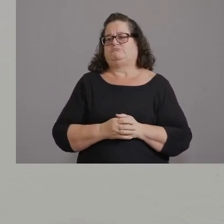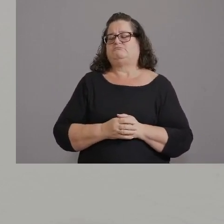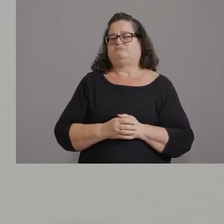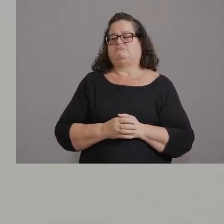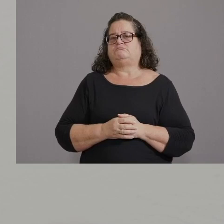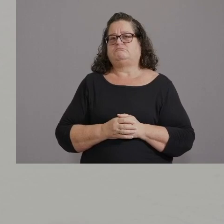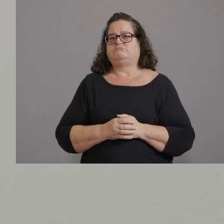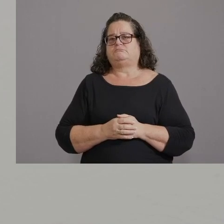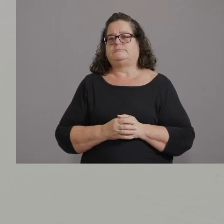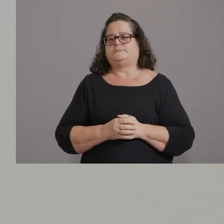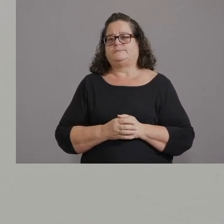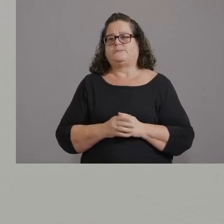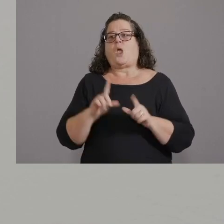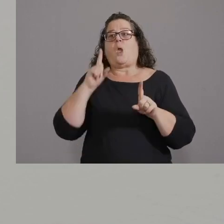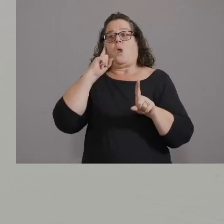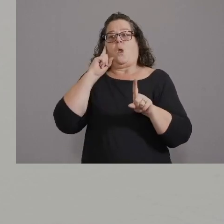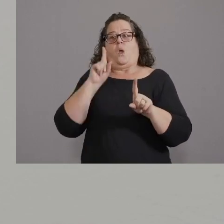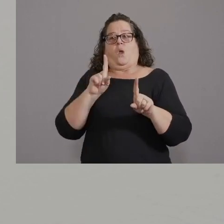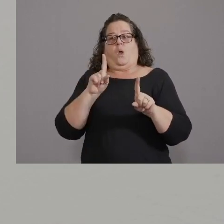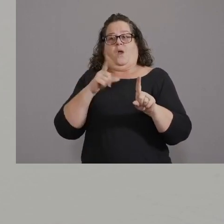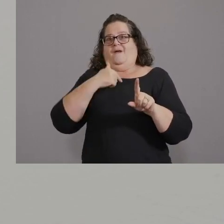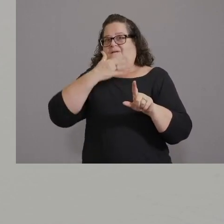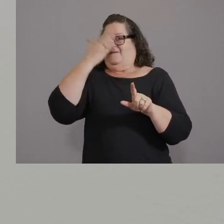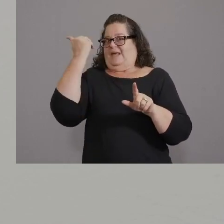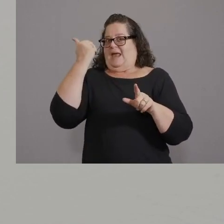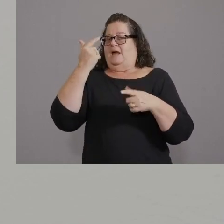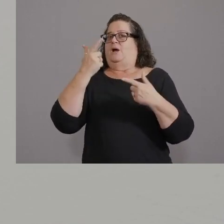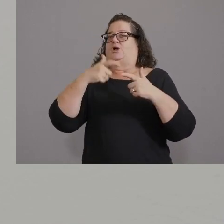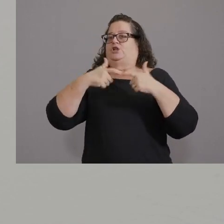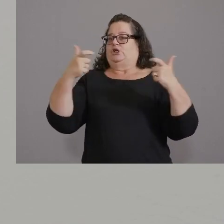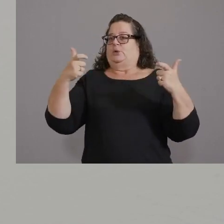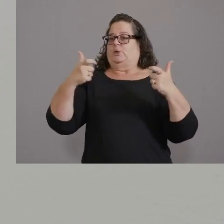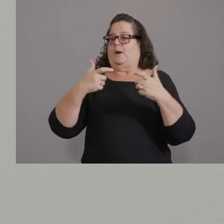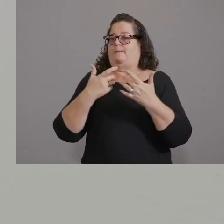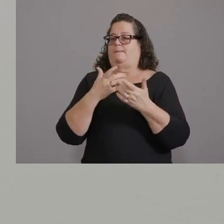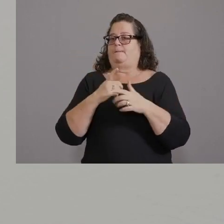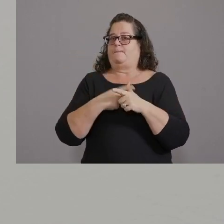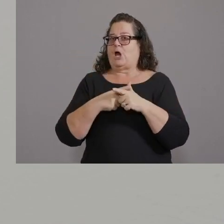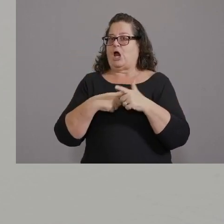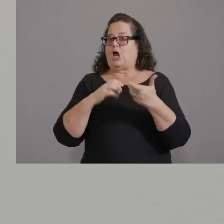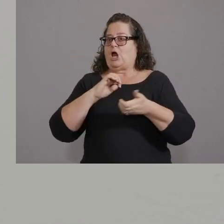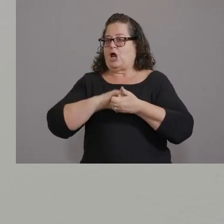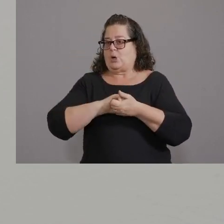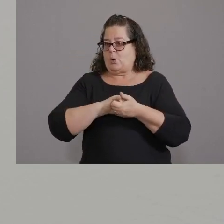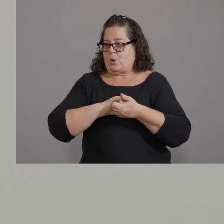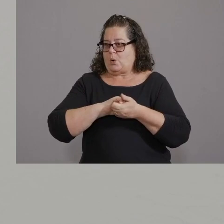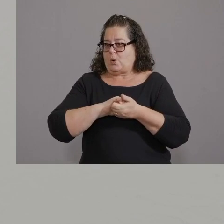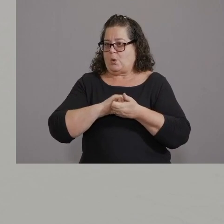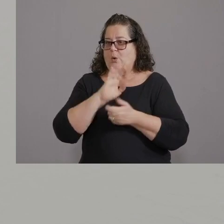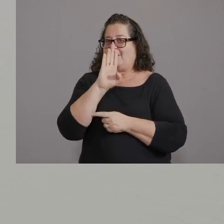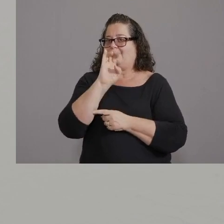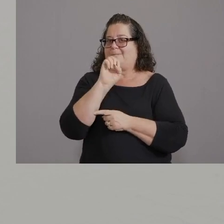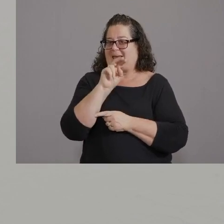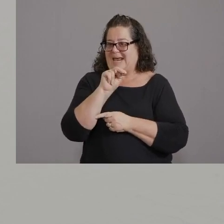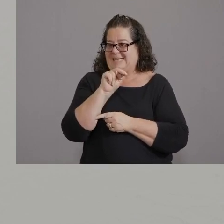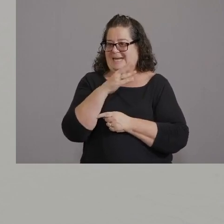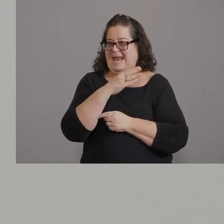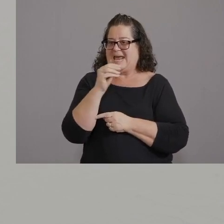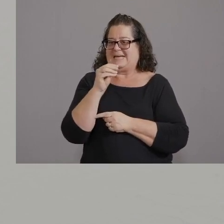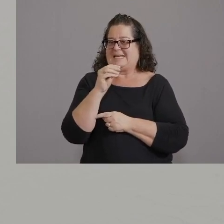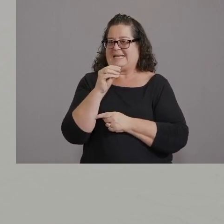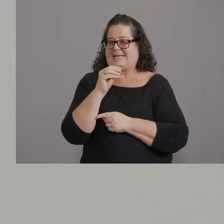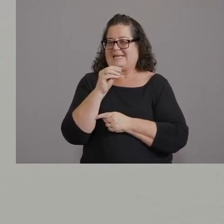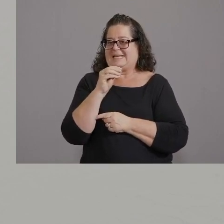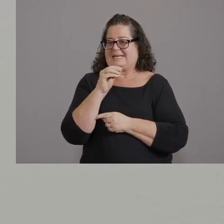Oh, and I'm sorry, I forgot a huge partner. The Ben and Catherine Ivy Foundation gave us, donated